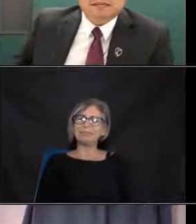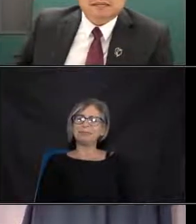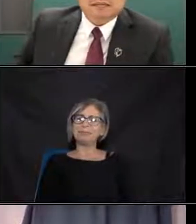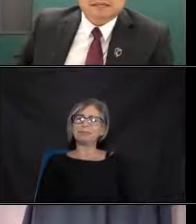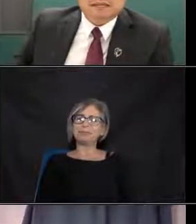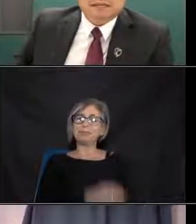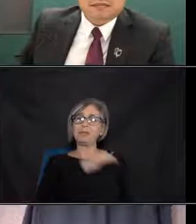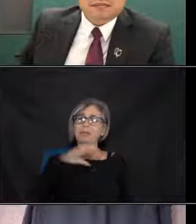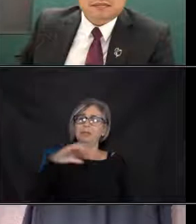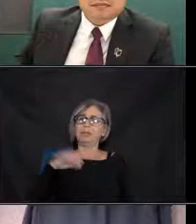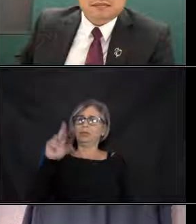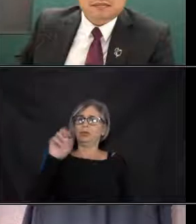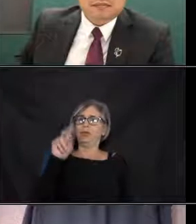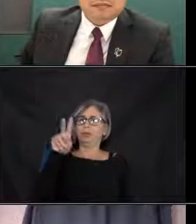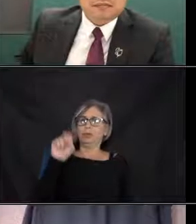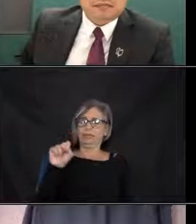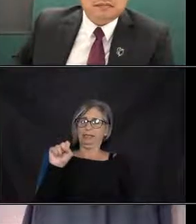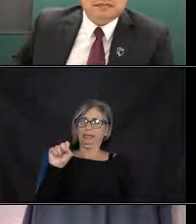Commissioner Romulus,